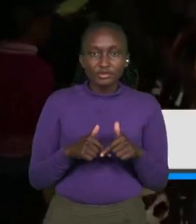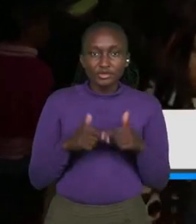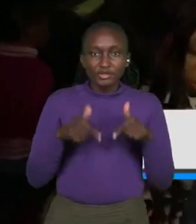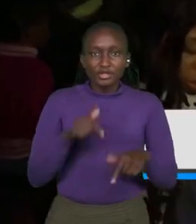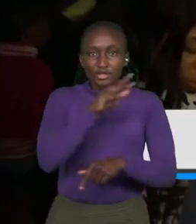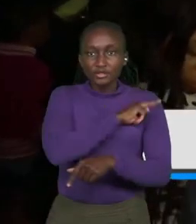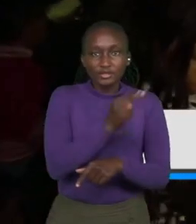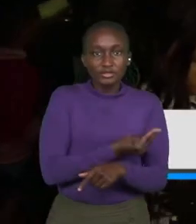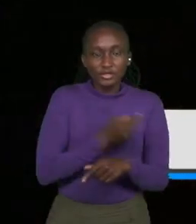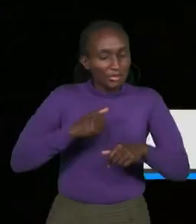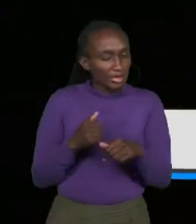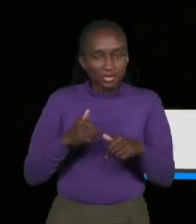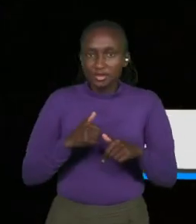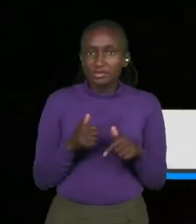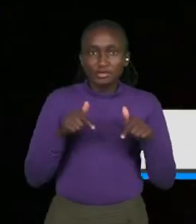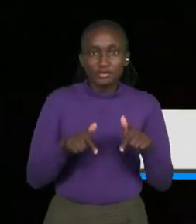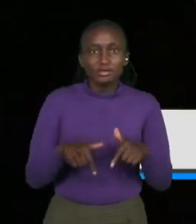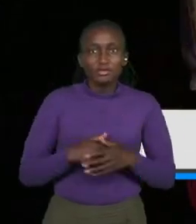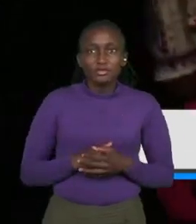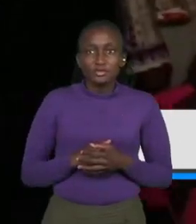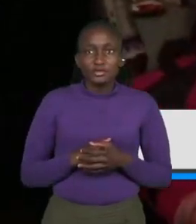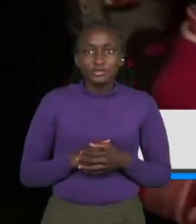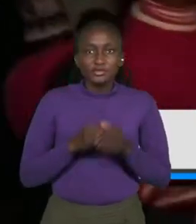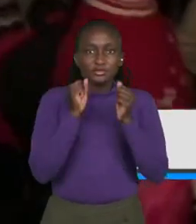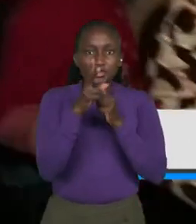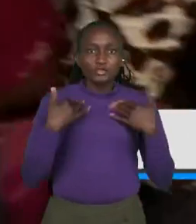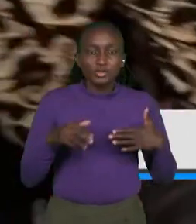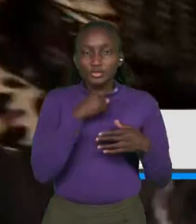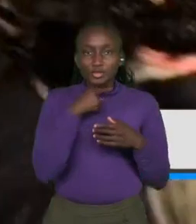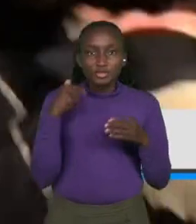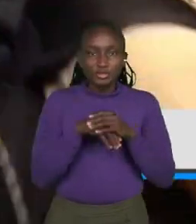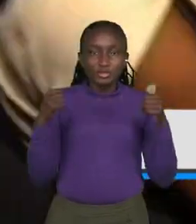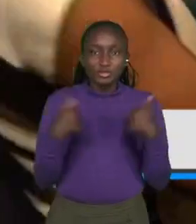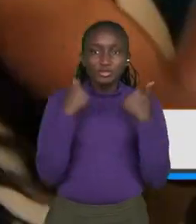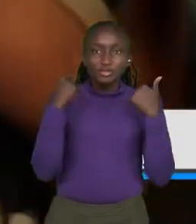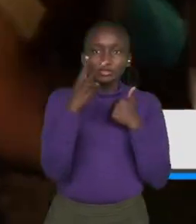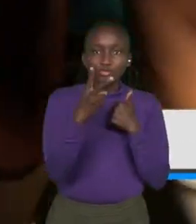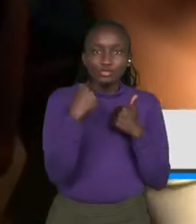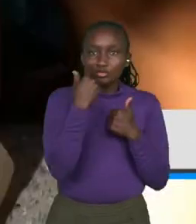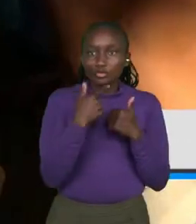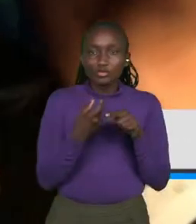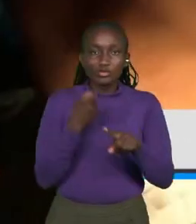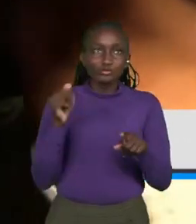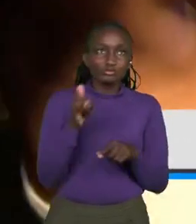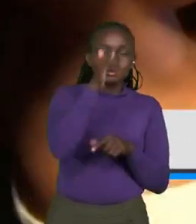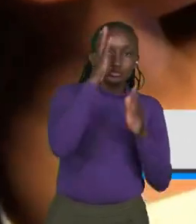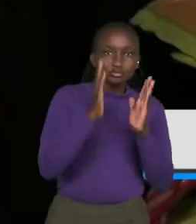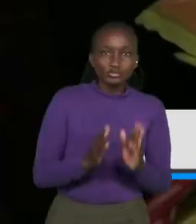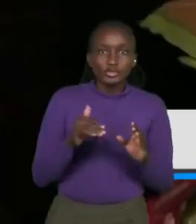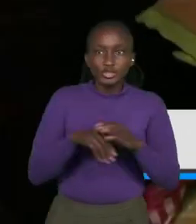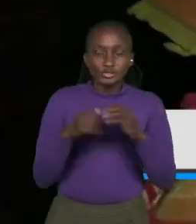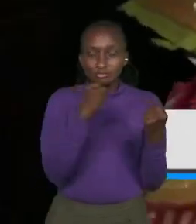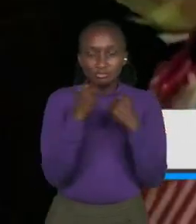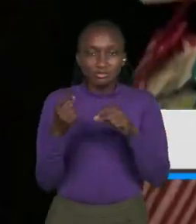Nigeria. I'm proud of it. At least 12 people were killed in the attacks, two of which were foreign nationals, in a violence